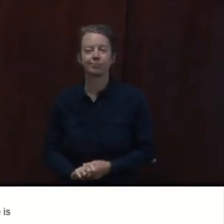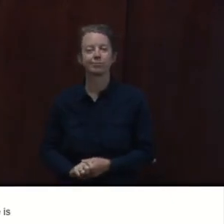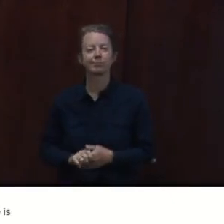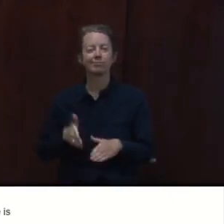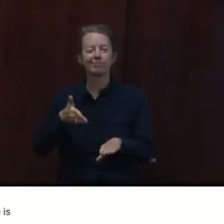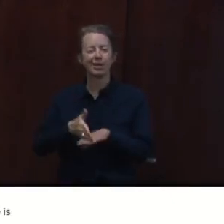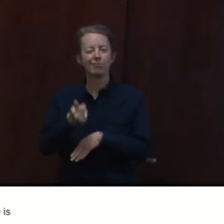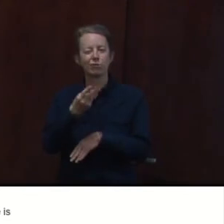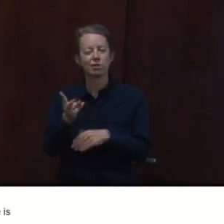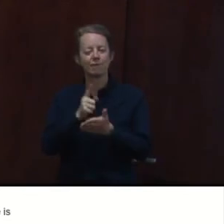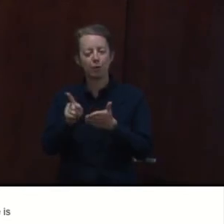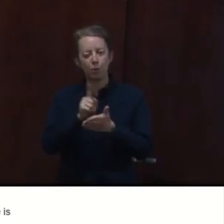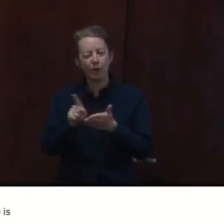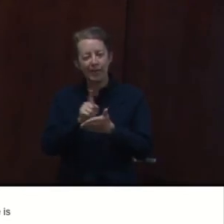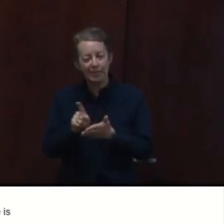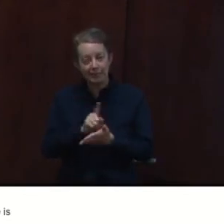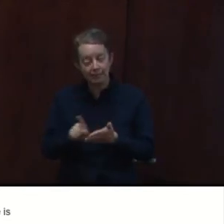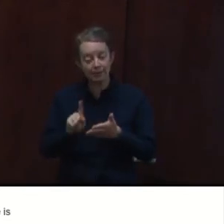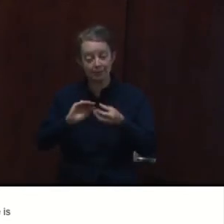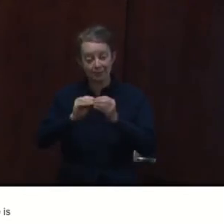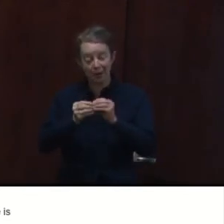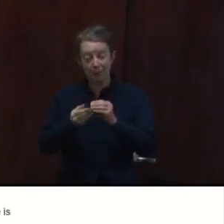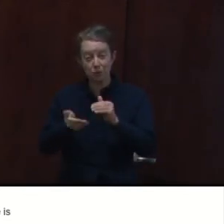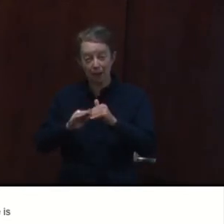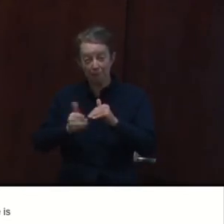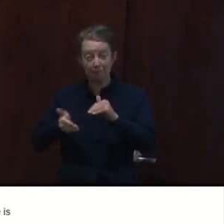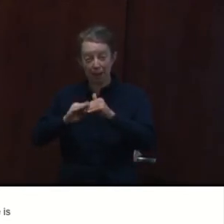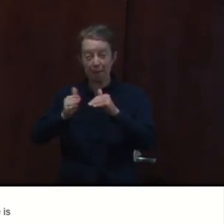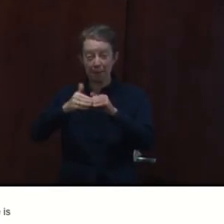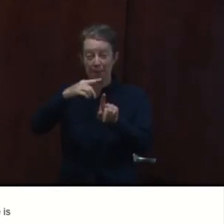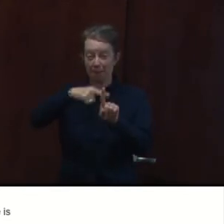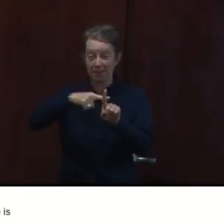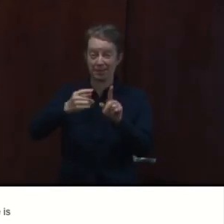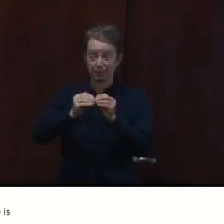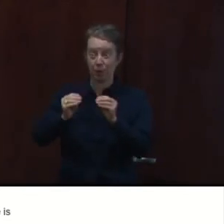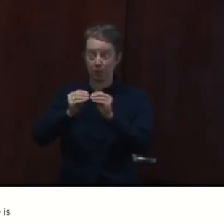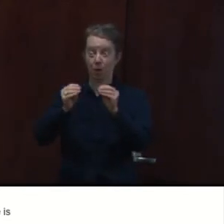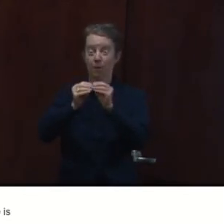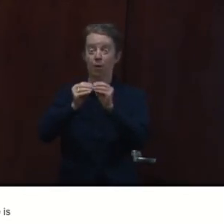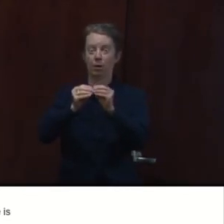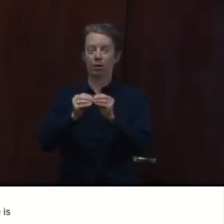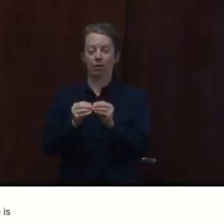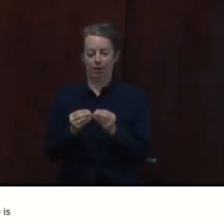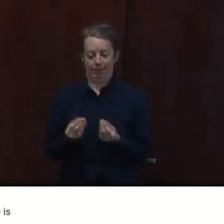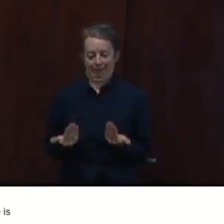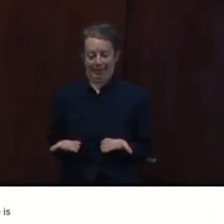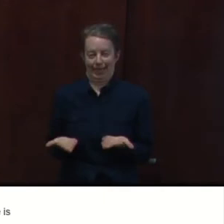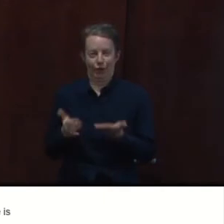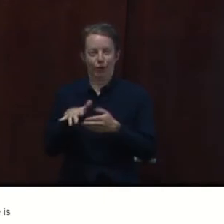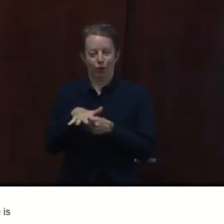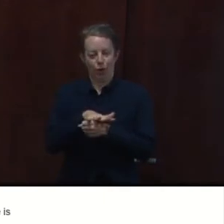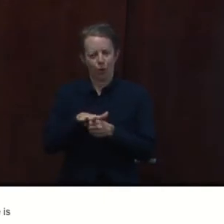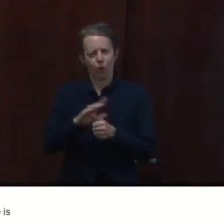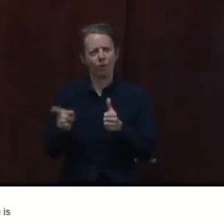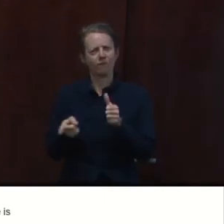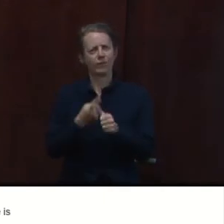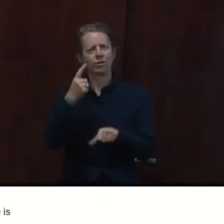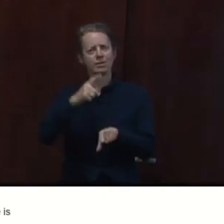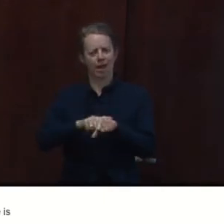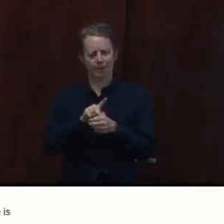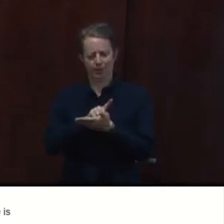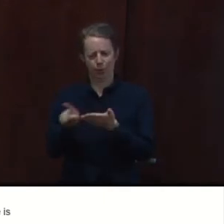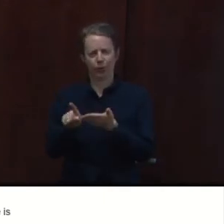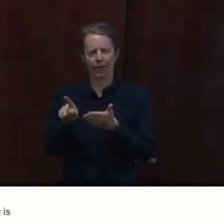After several weeks of consistently increasing percent positivity, locally we are seeing our first week of significant